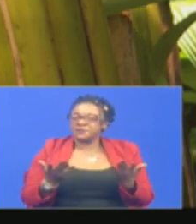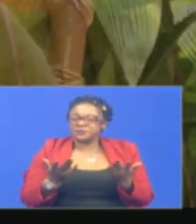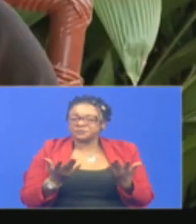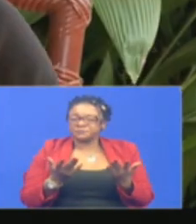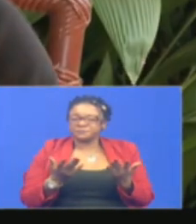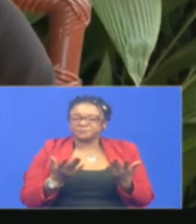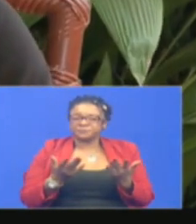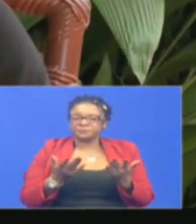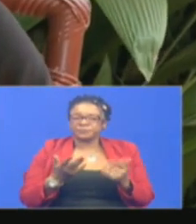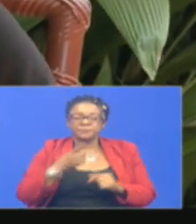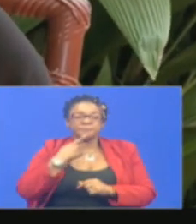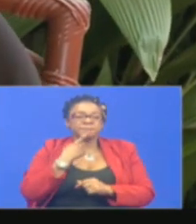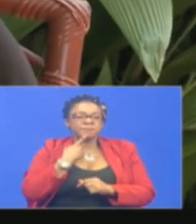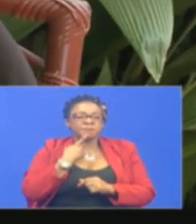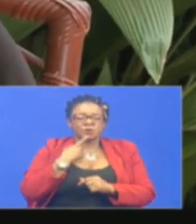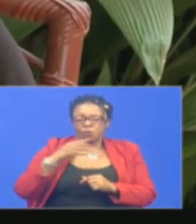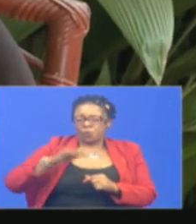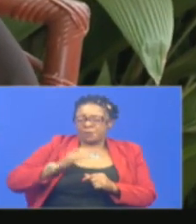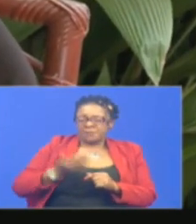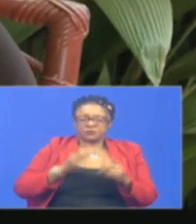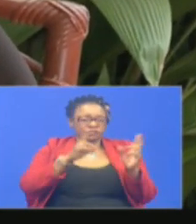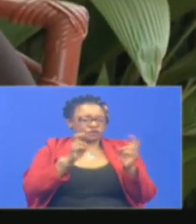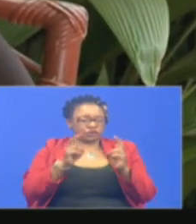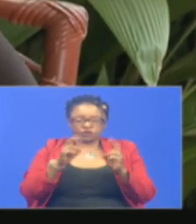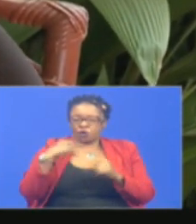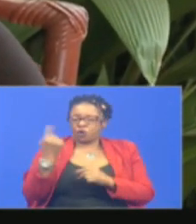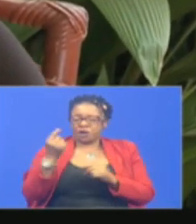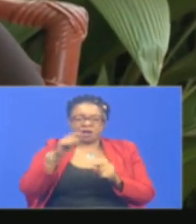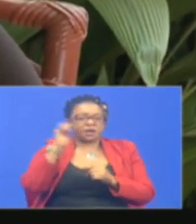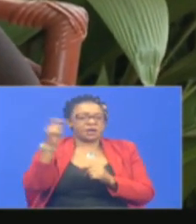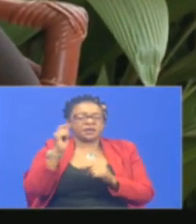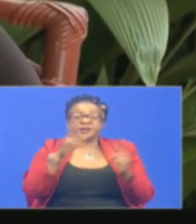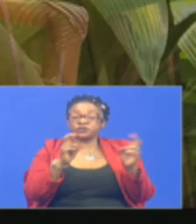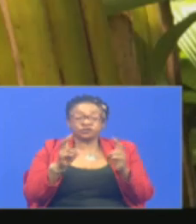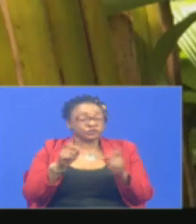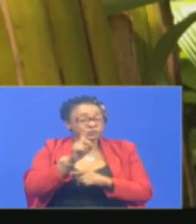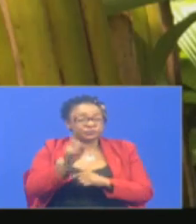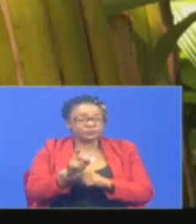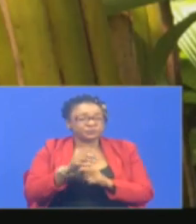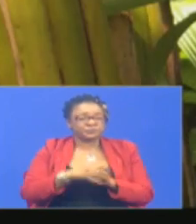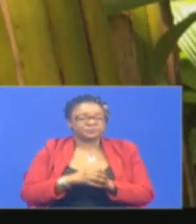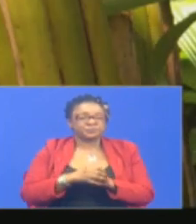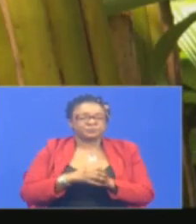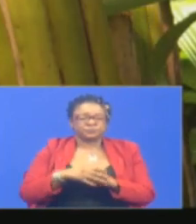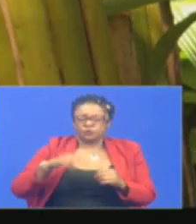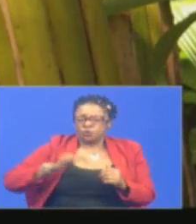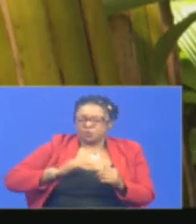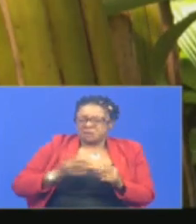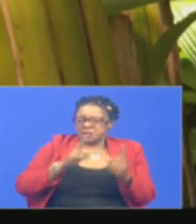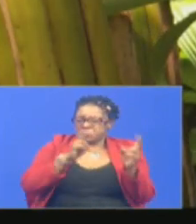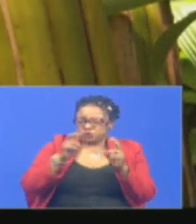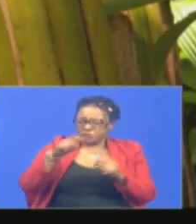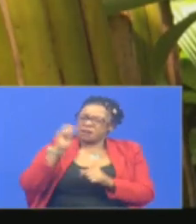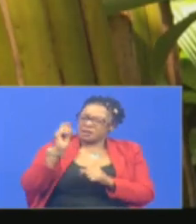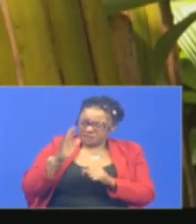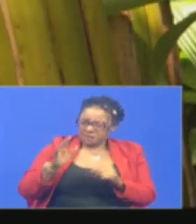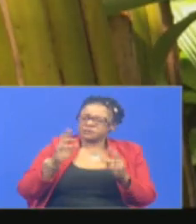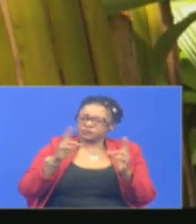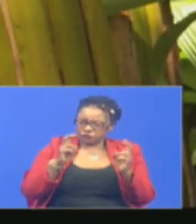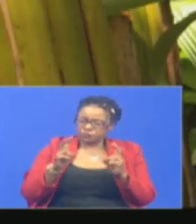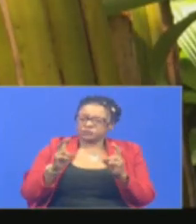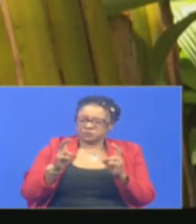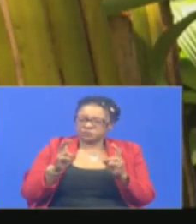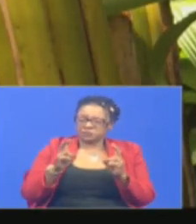who say there are no women issues, there are only Kenyan issues? See, women's issues are Kenyan issues. Of course they are